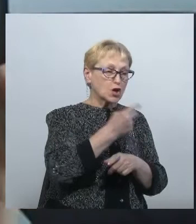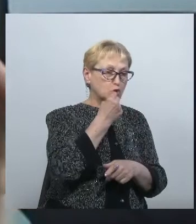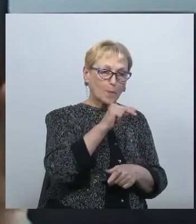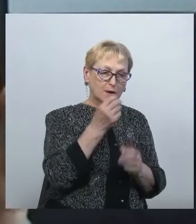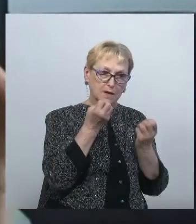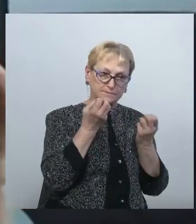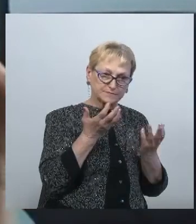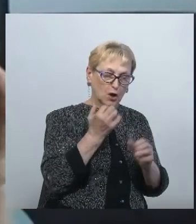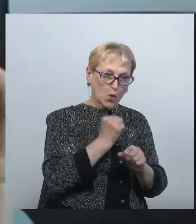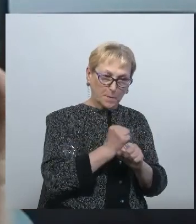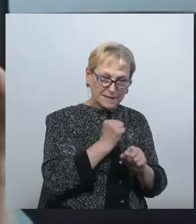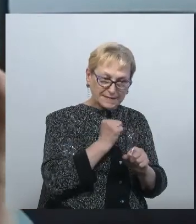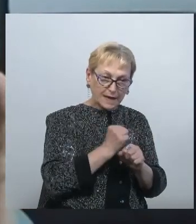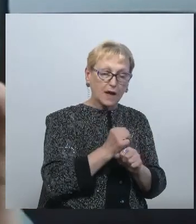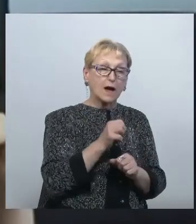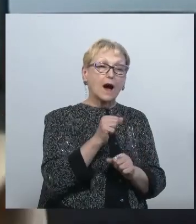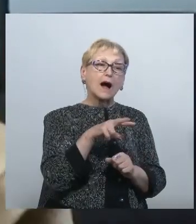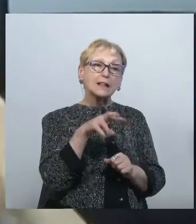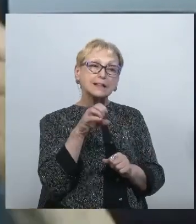You do it very well,